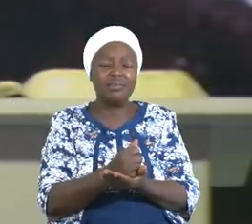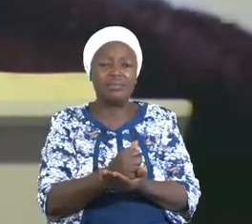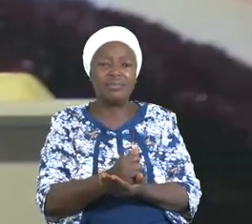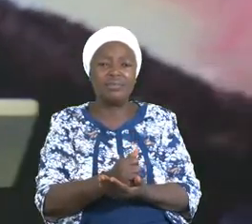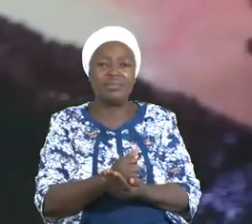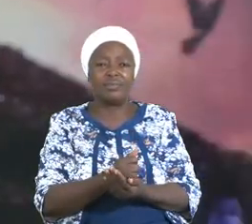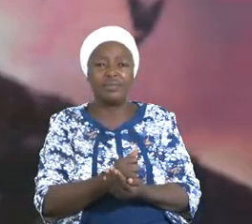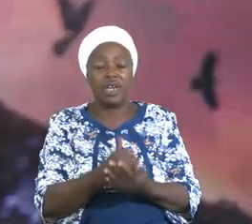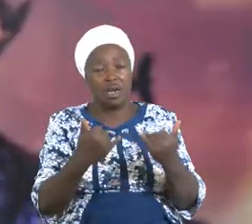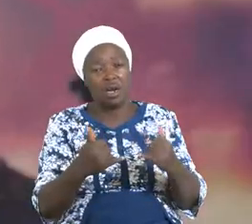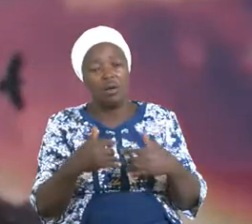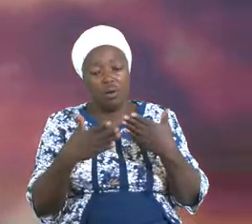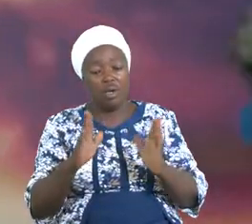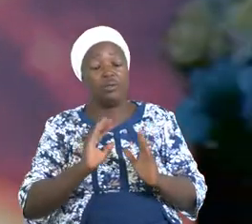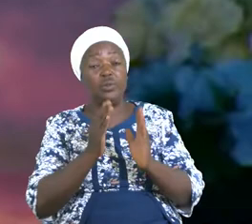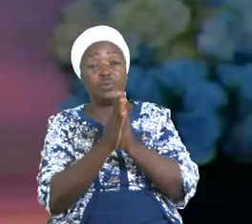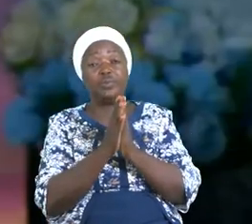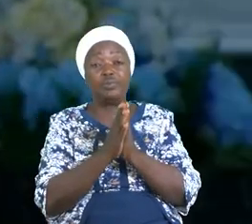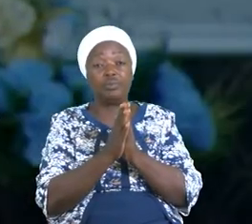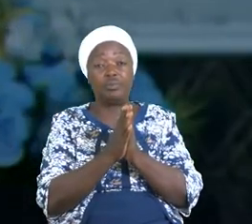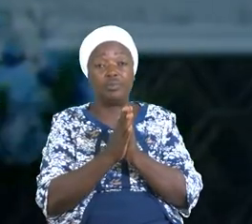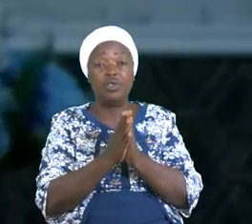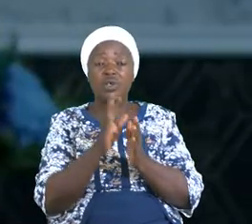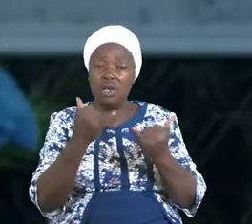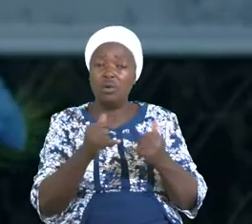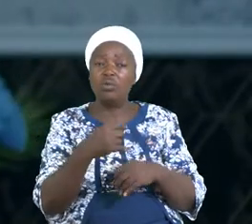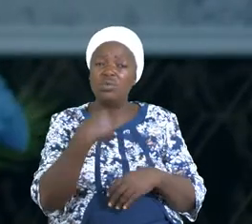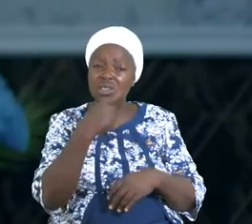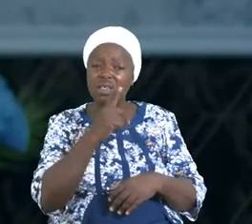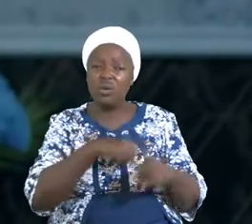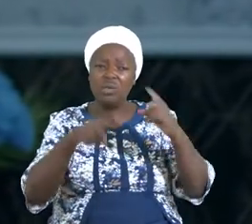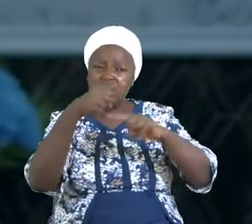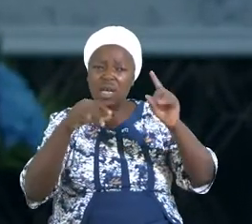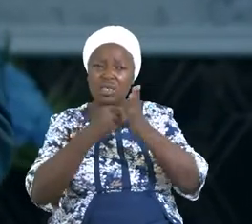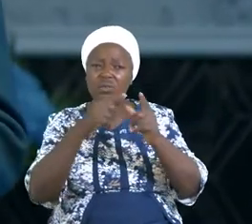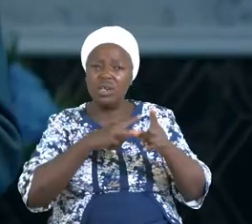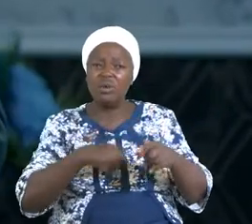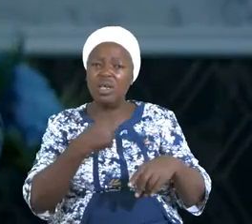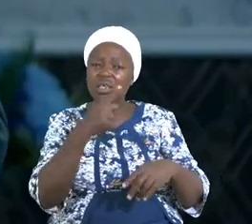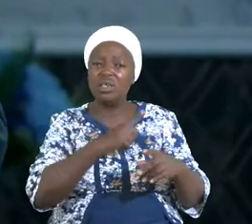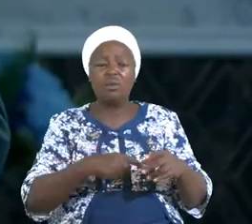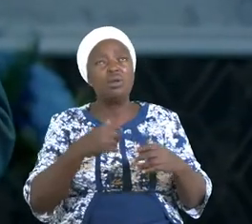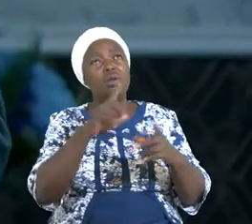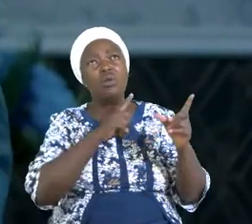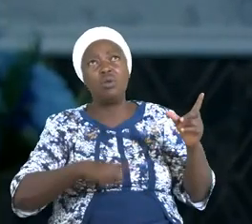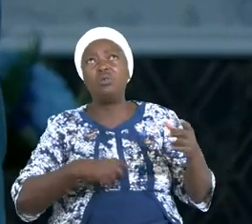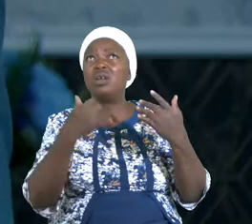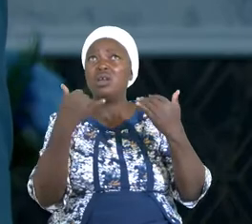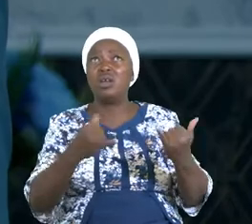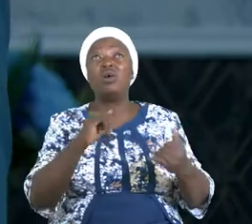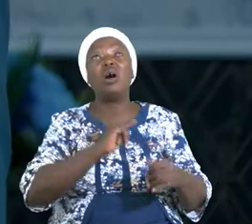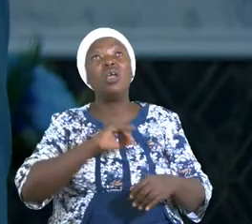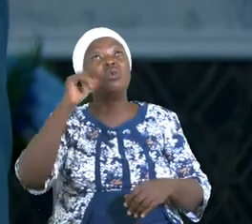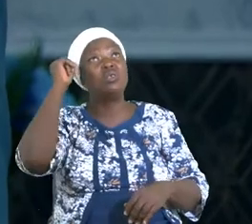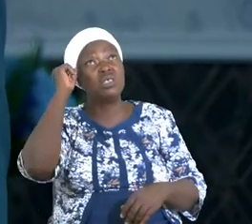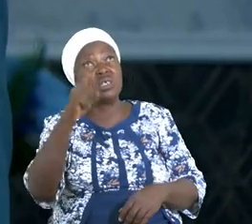It's about a nice close. You are telling the Lord, oh Lord, now I understand. And I want